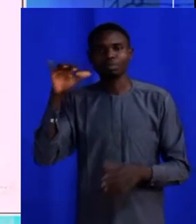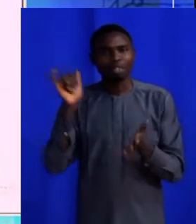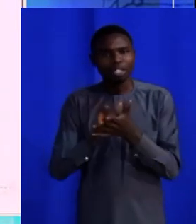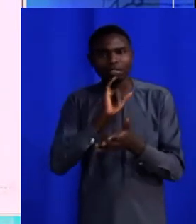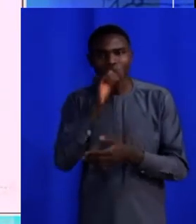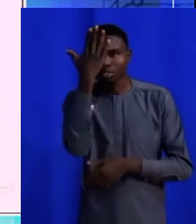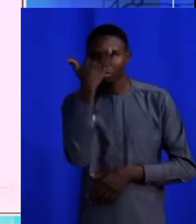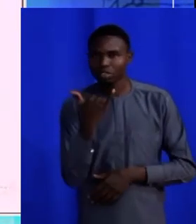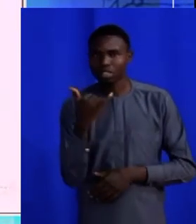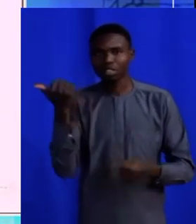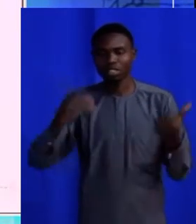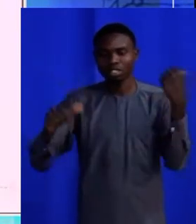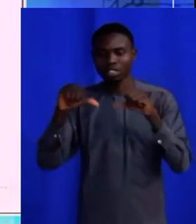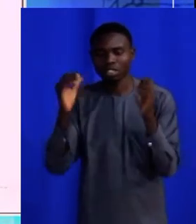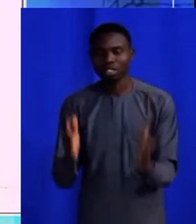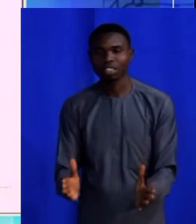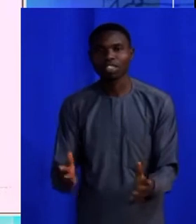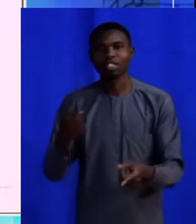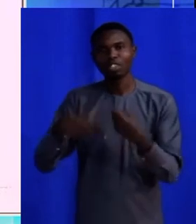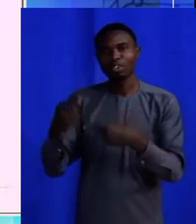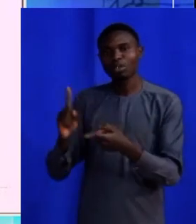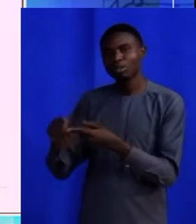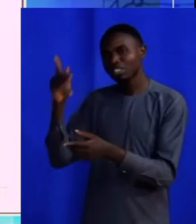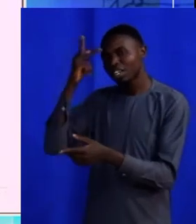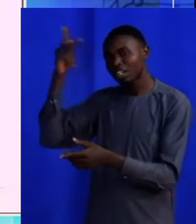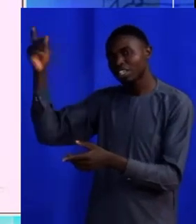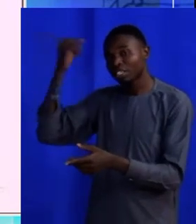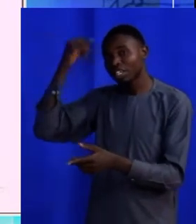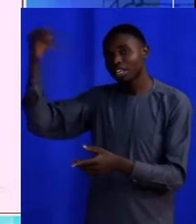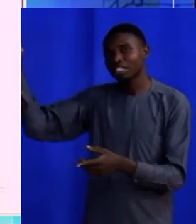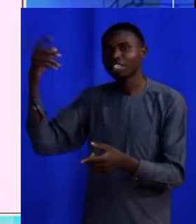today, which is the